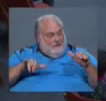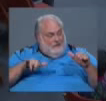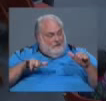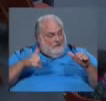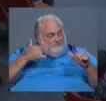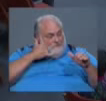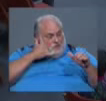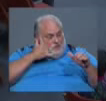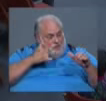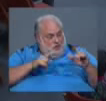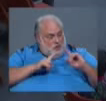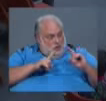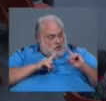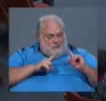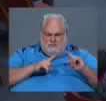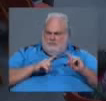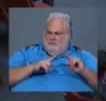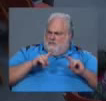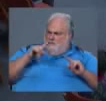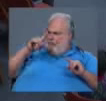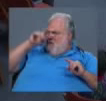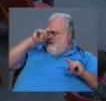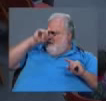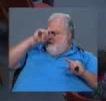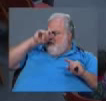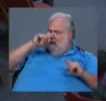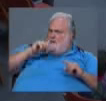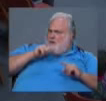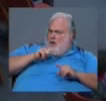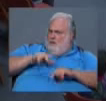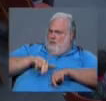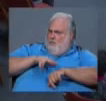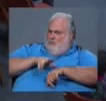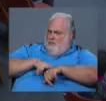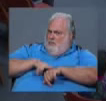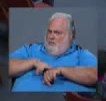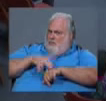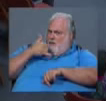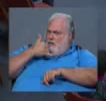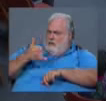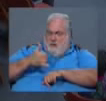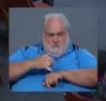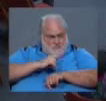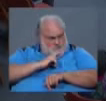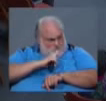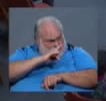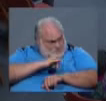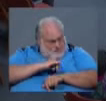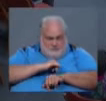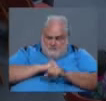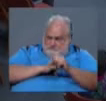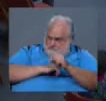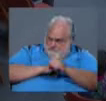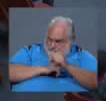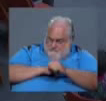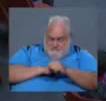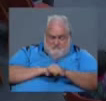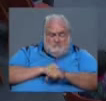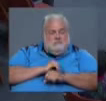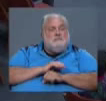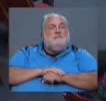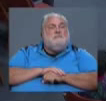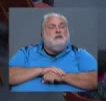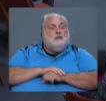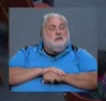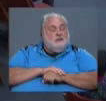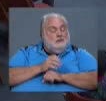you. Not my typical phone call that I receive. And I said, really? Really, the Secretary of the Navy? And she said,